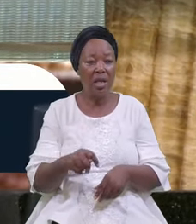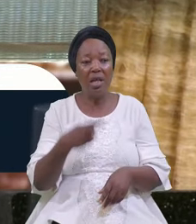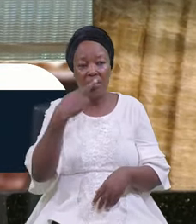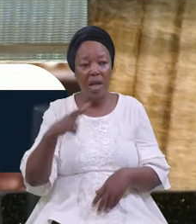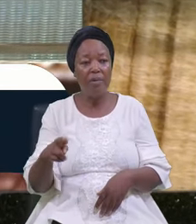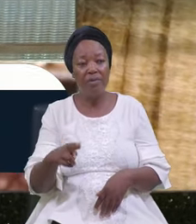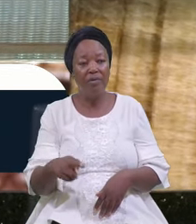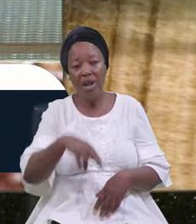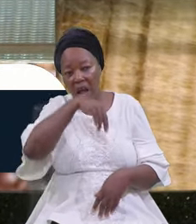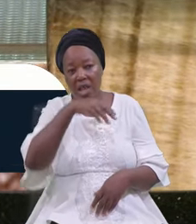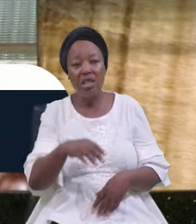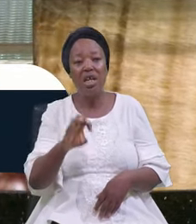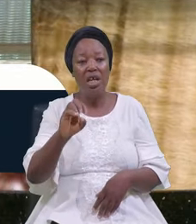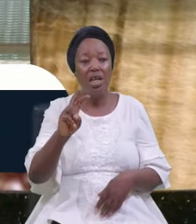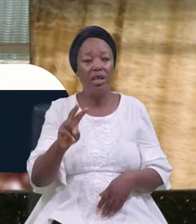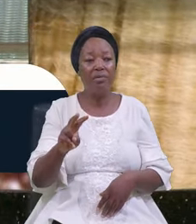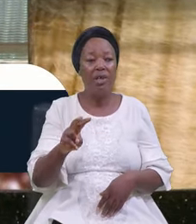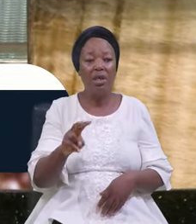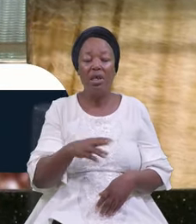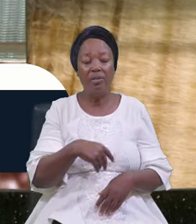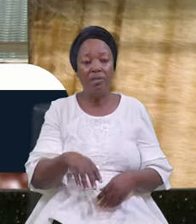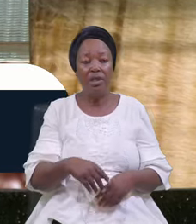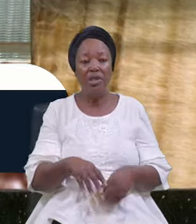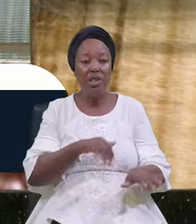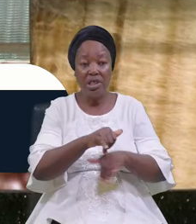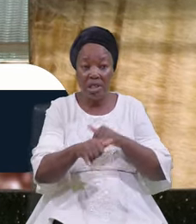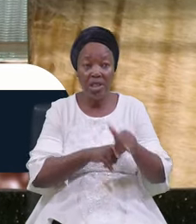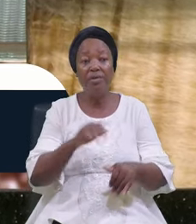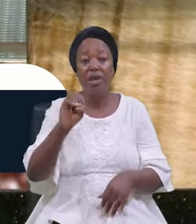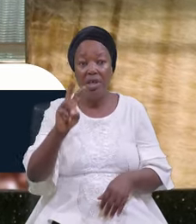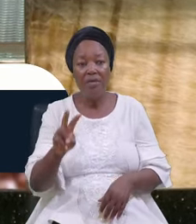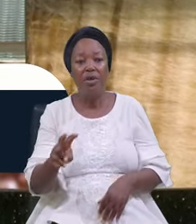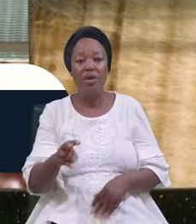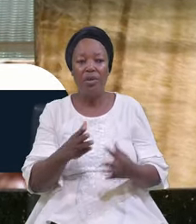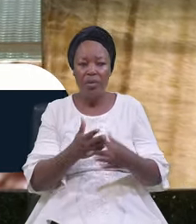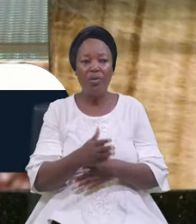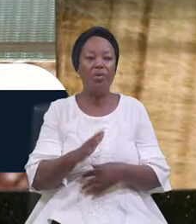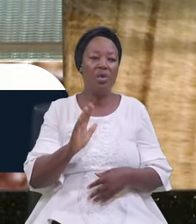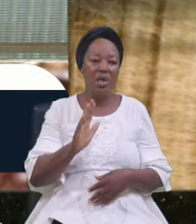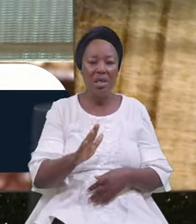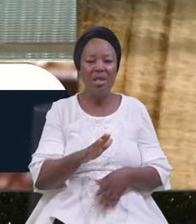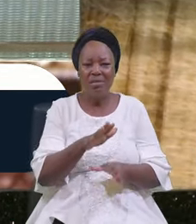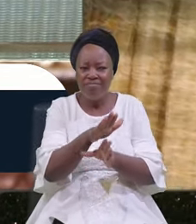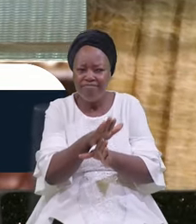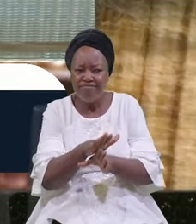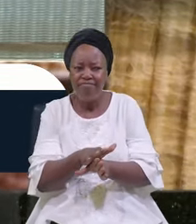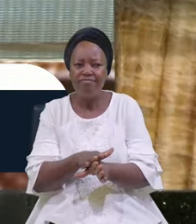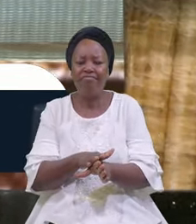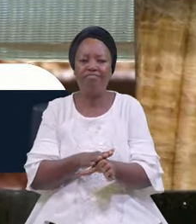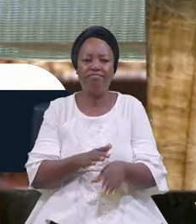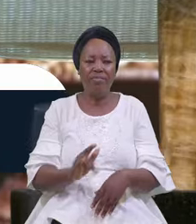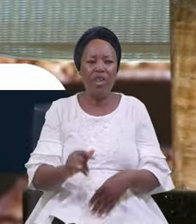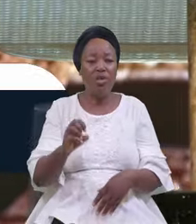beguiled, deceived Eve through his subtlety, so your minds should